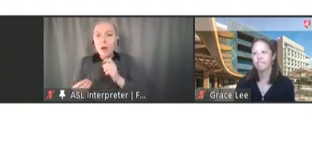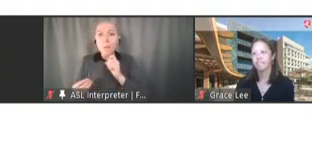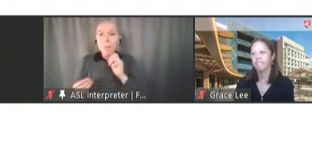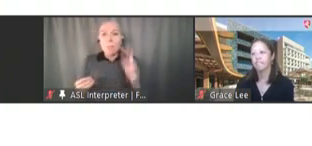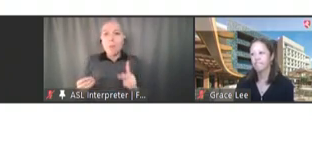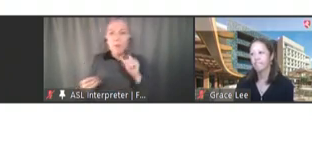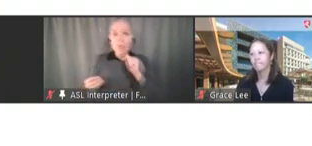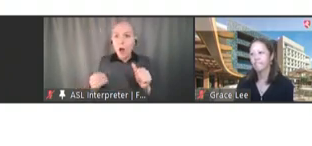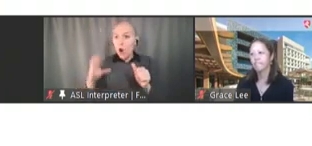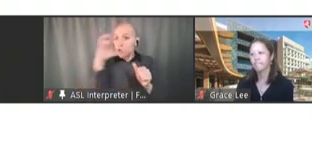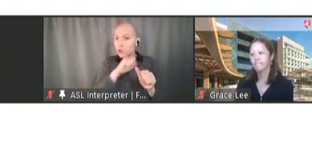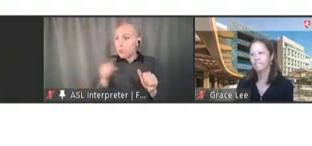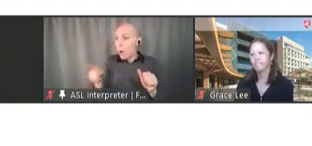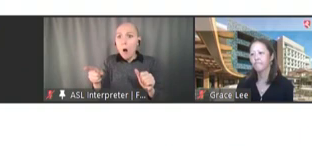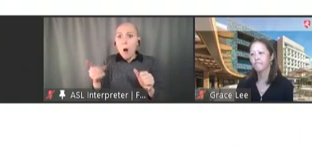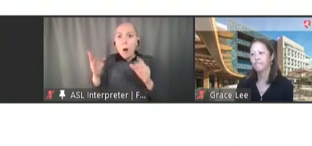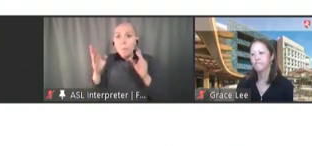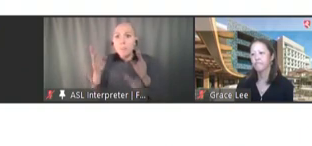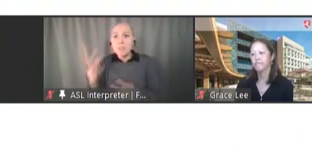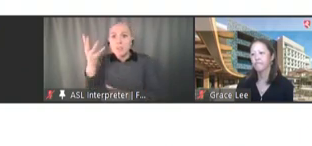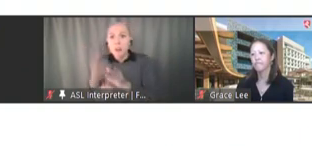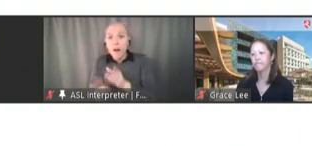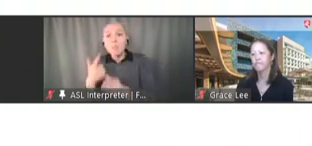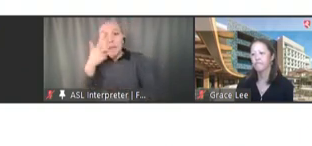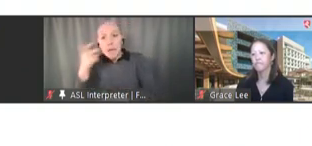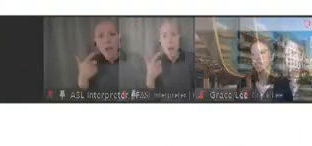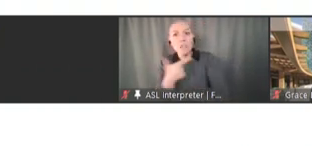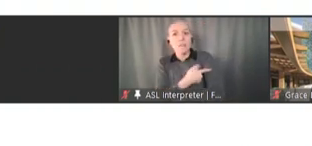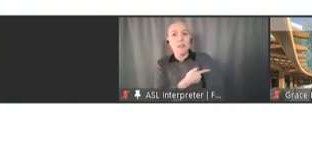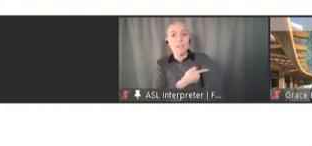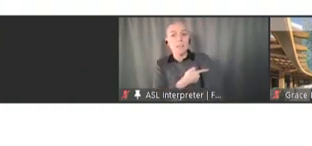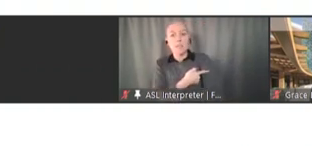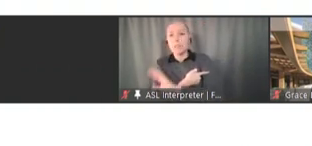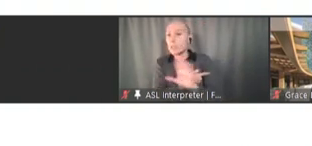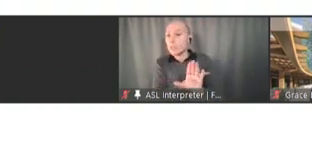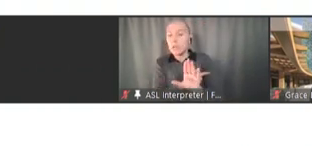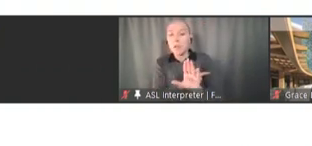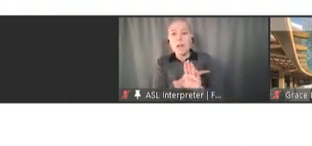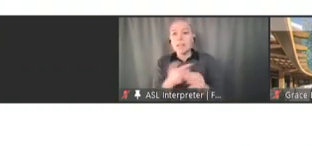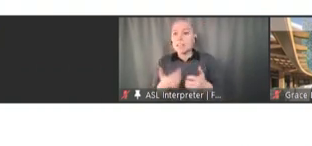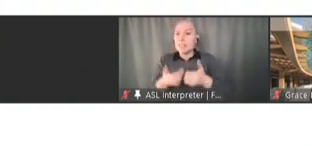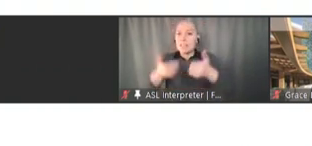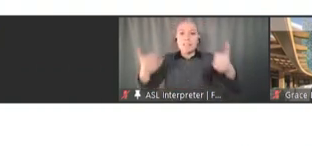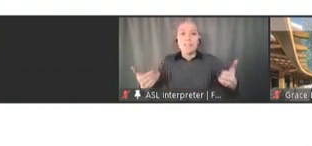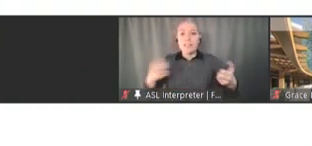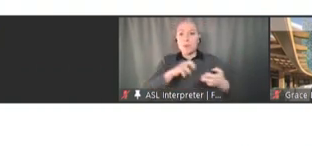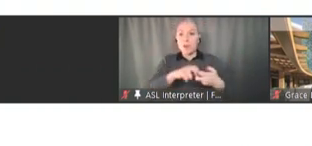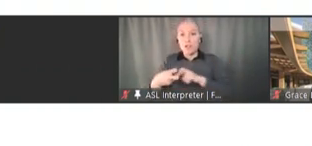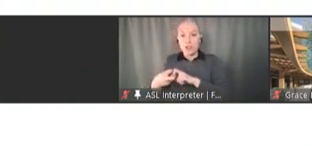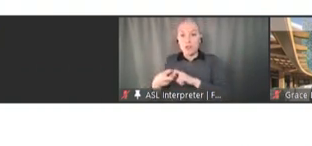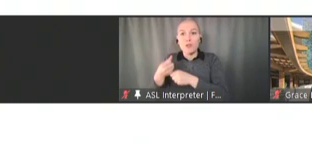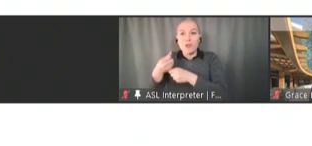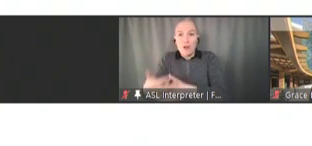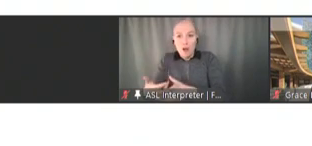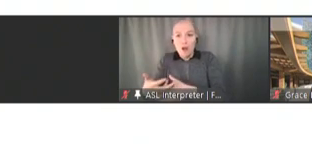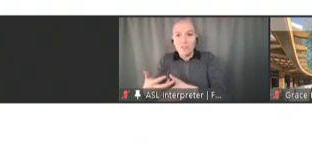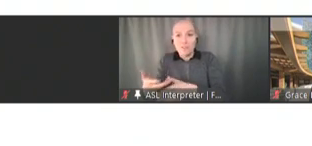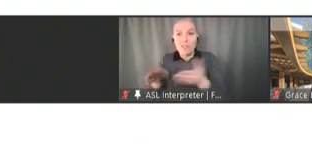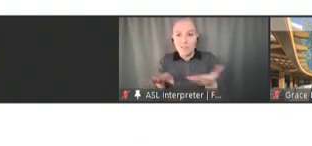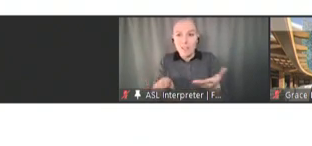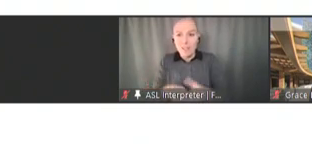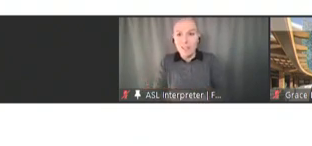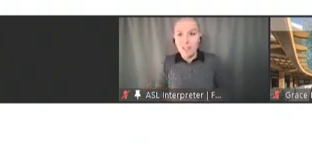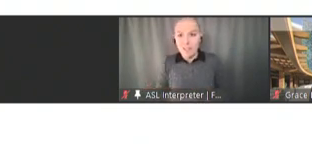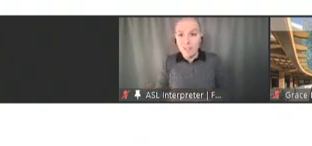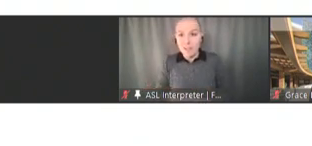Thank you. Rebecca, you have your hand up? I do. And I just want to say I really appreciate the series of